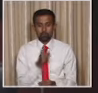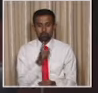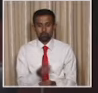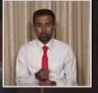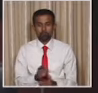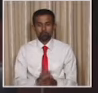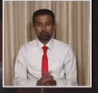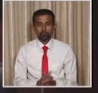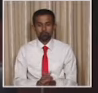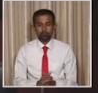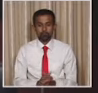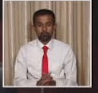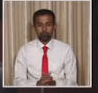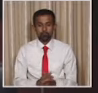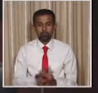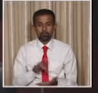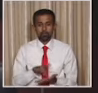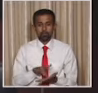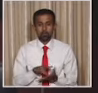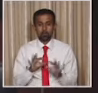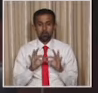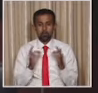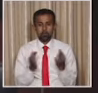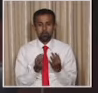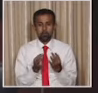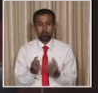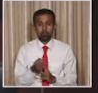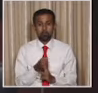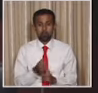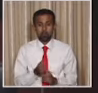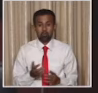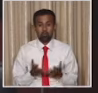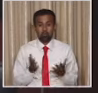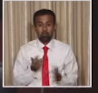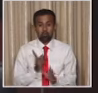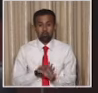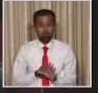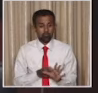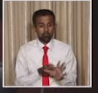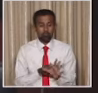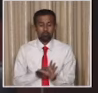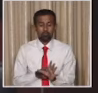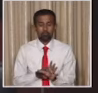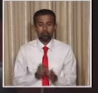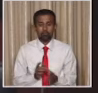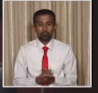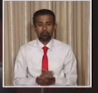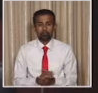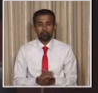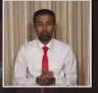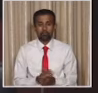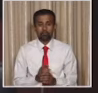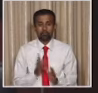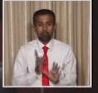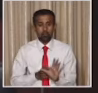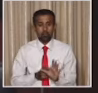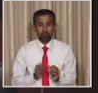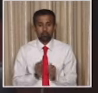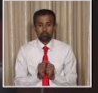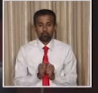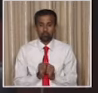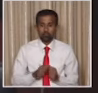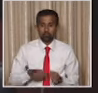go to work every single day, every single day. They look after their children, they look after their families, they look after